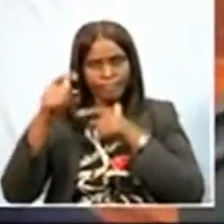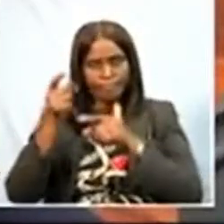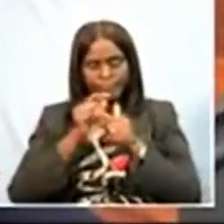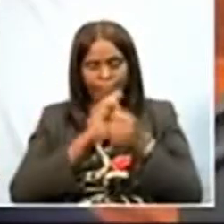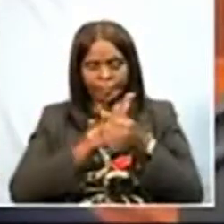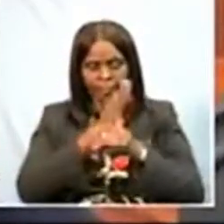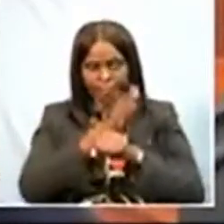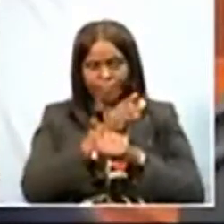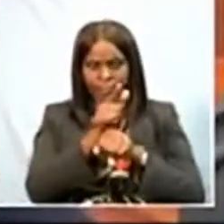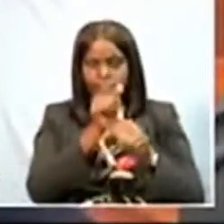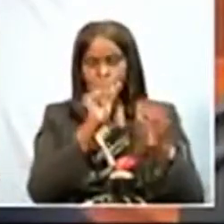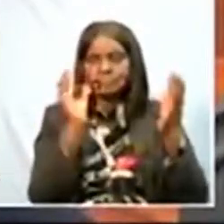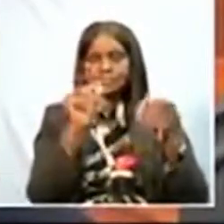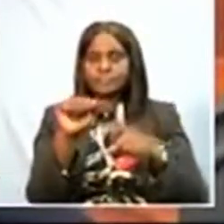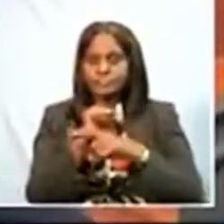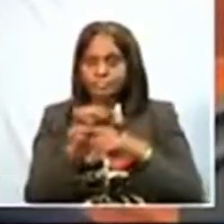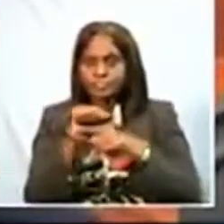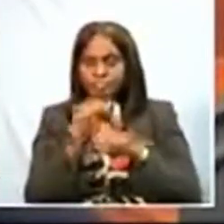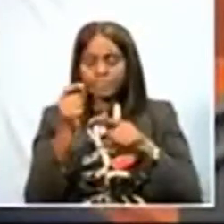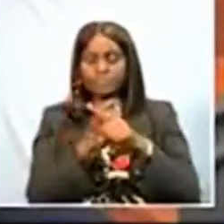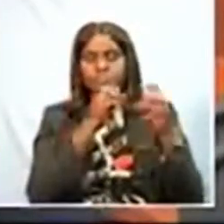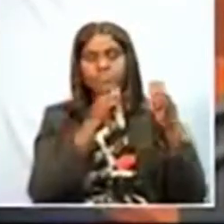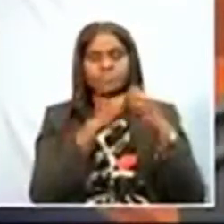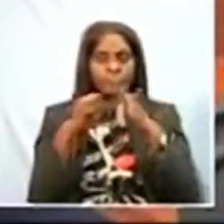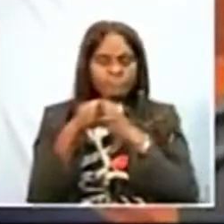following appraisal by the bank.